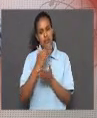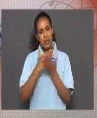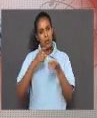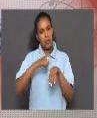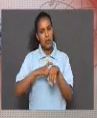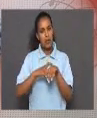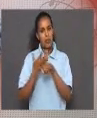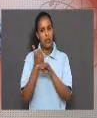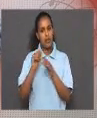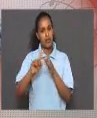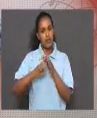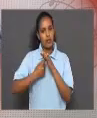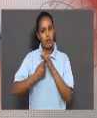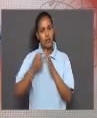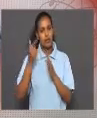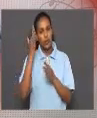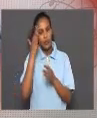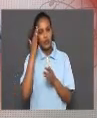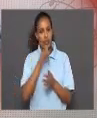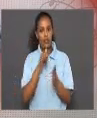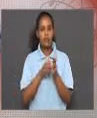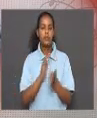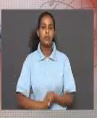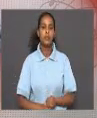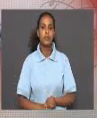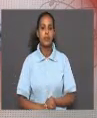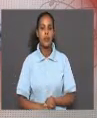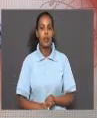time before you begin to notice it.